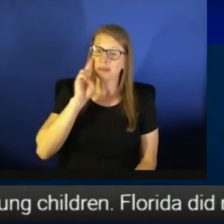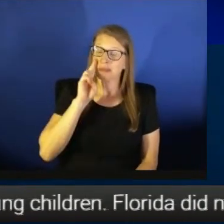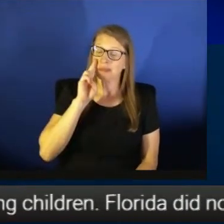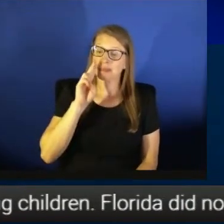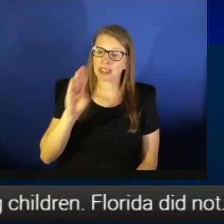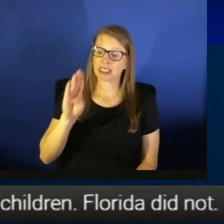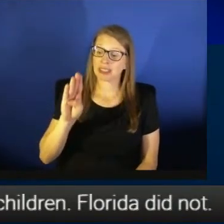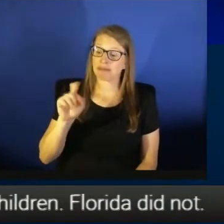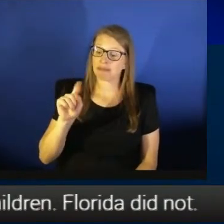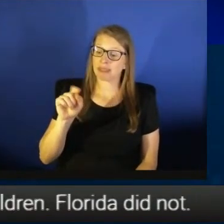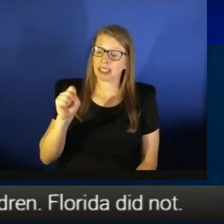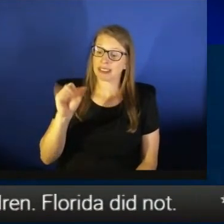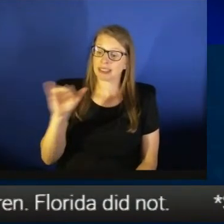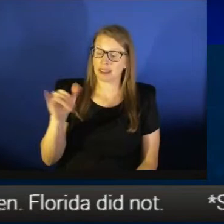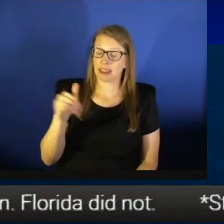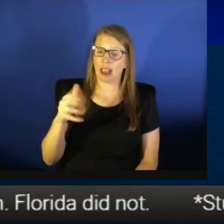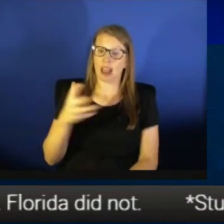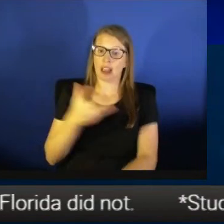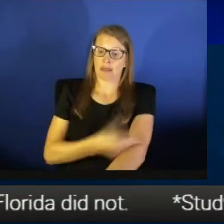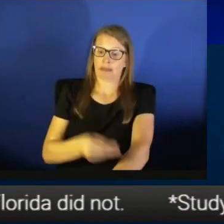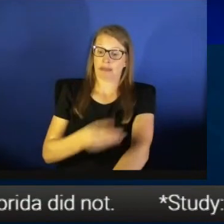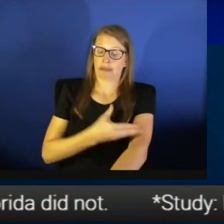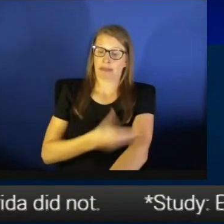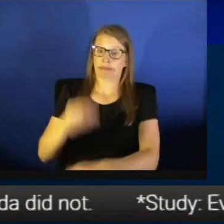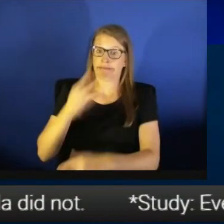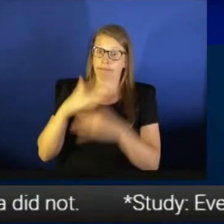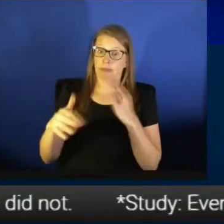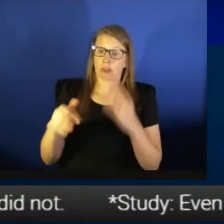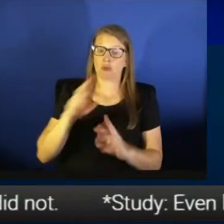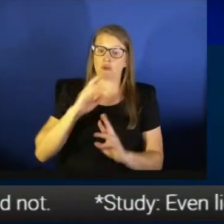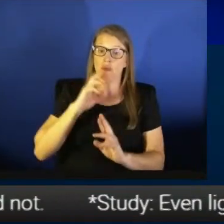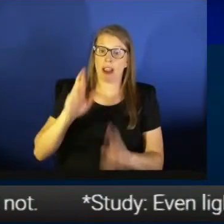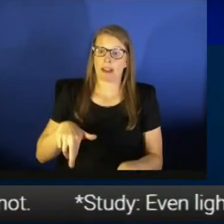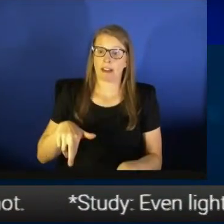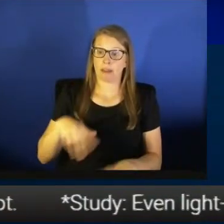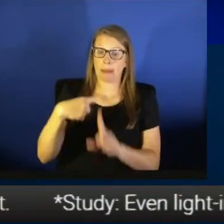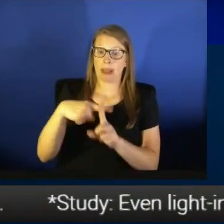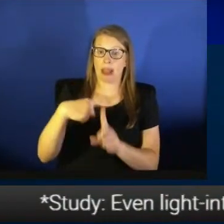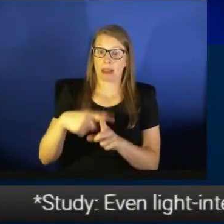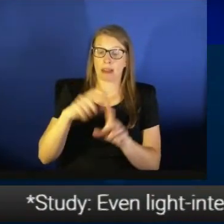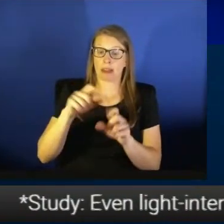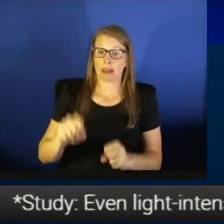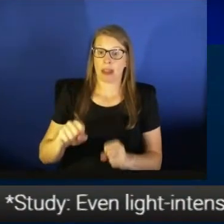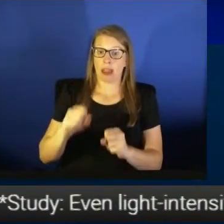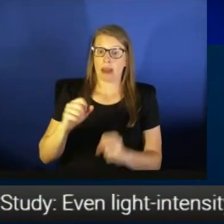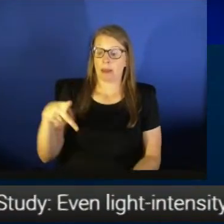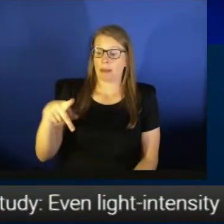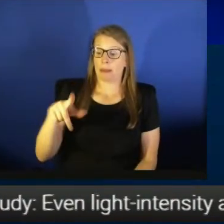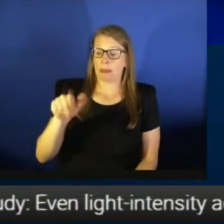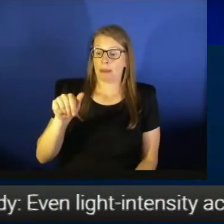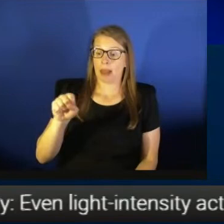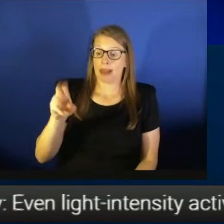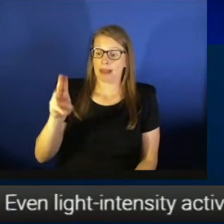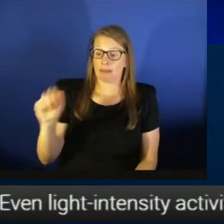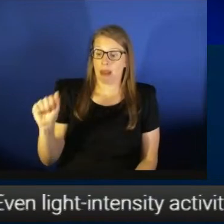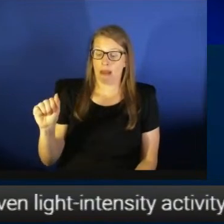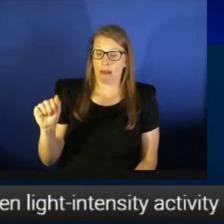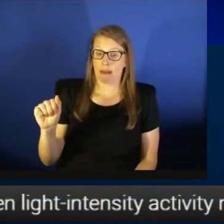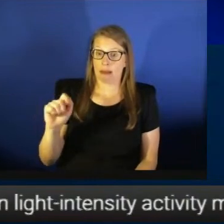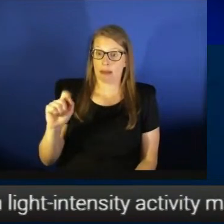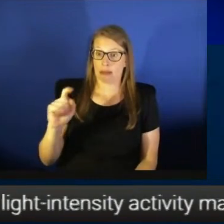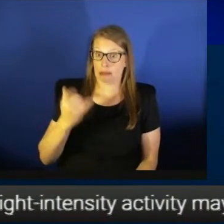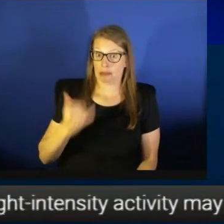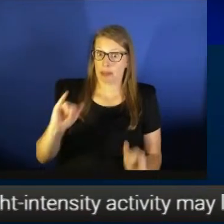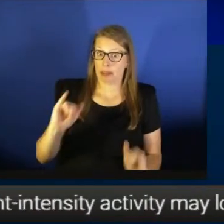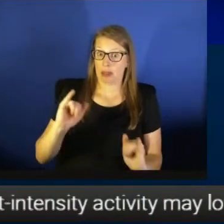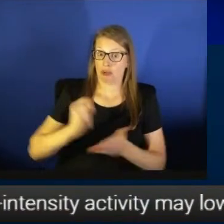was determined to be reactive plus and able to donate plasma for convalescent plasma. She wants to know, is that a treatment still being used